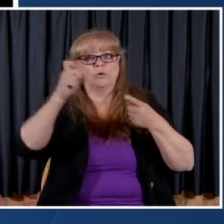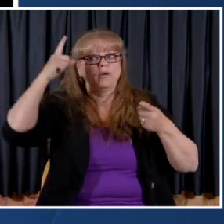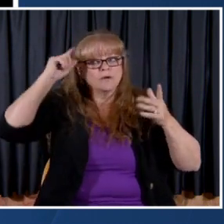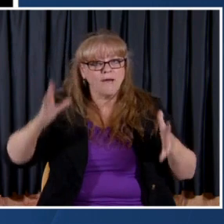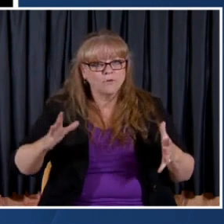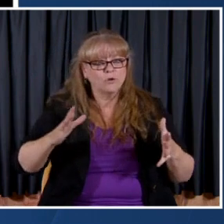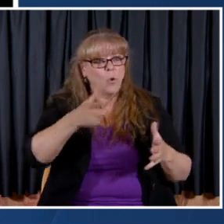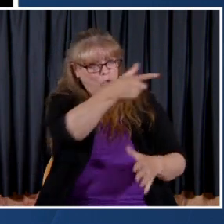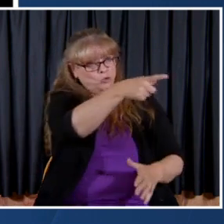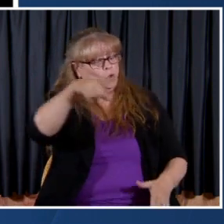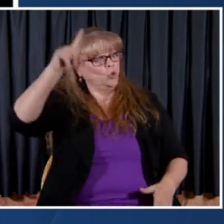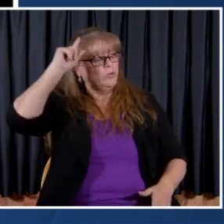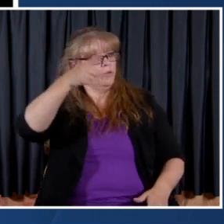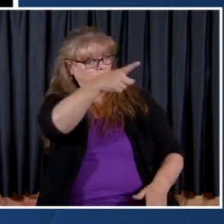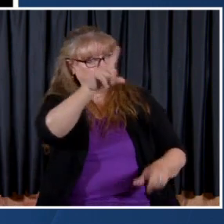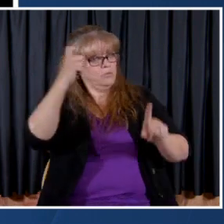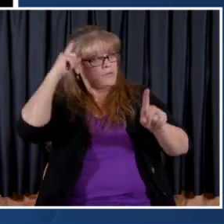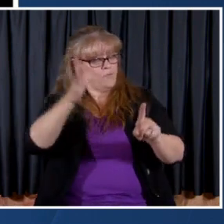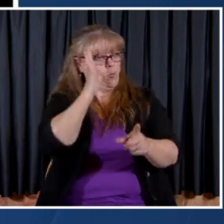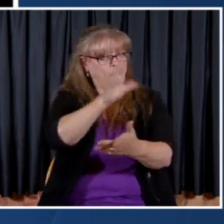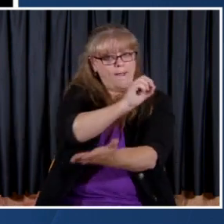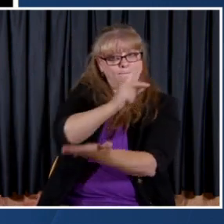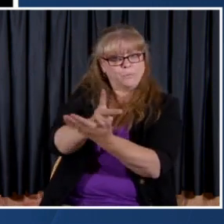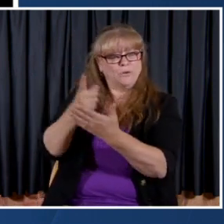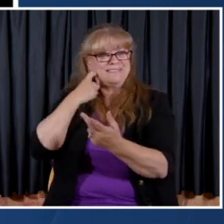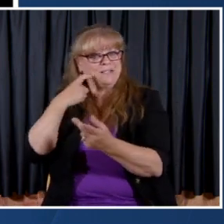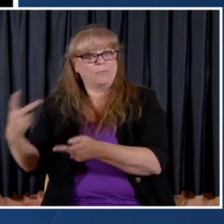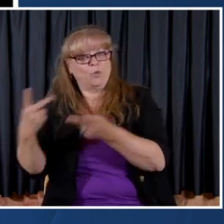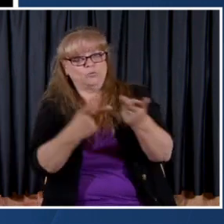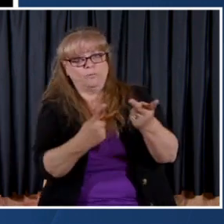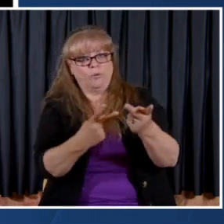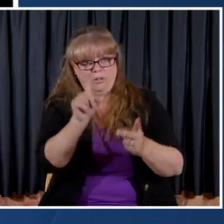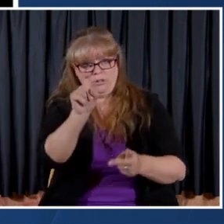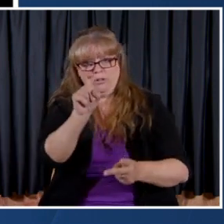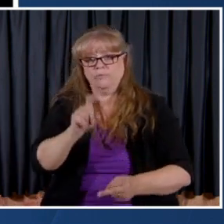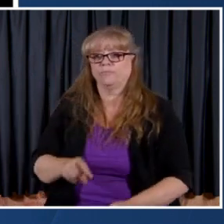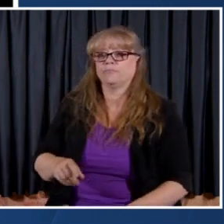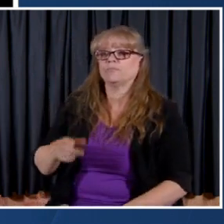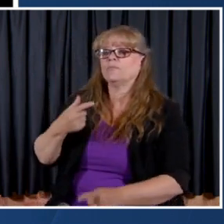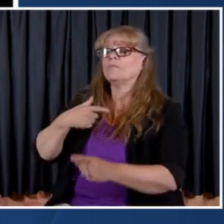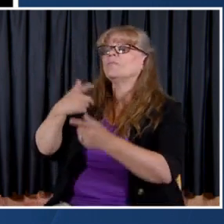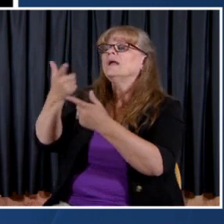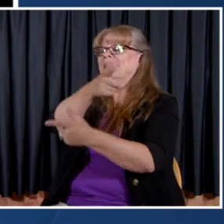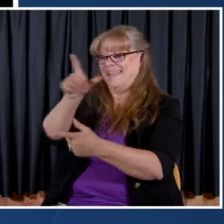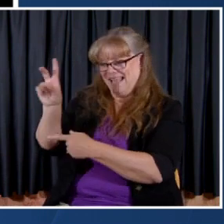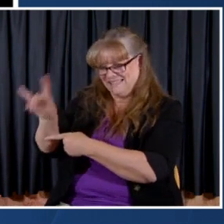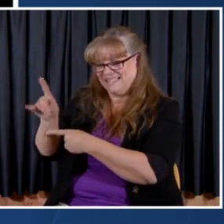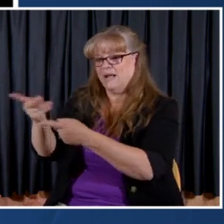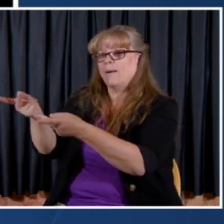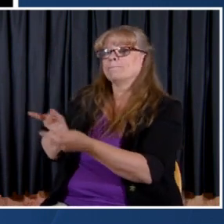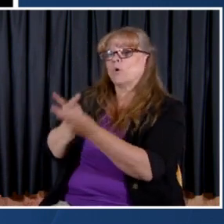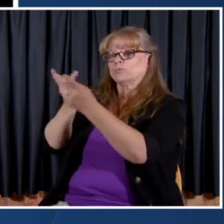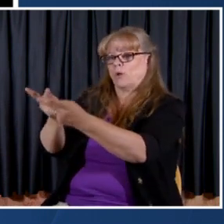called a variance, meaning they have some very innovative and thoughtful ways for high school seniors to recognize